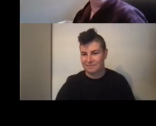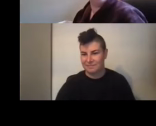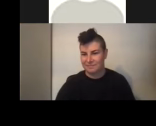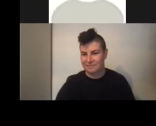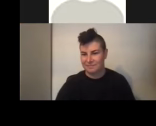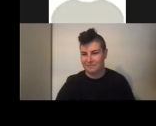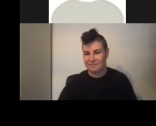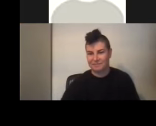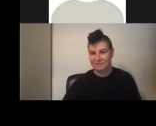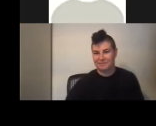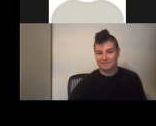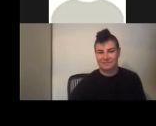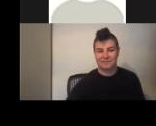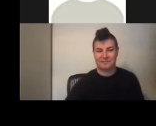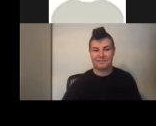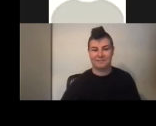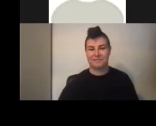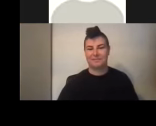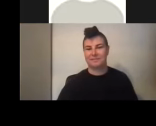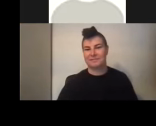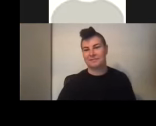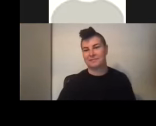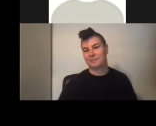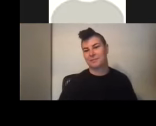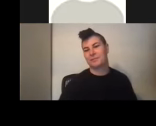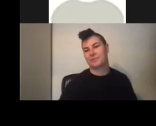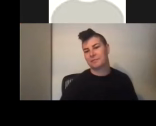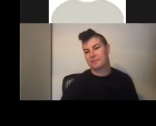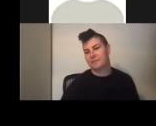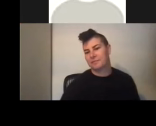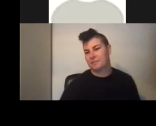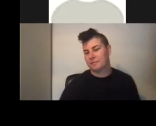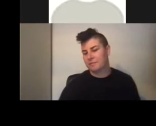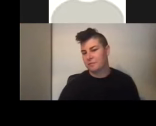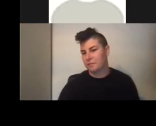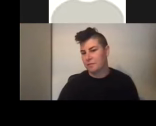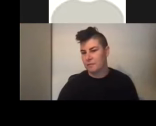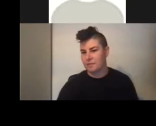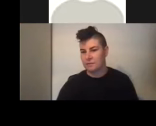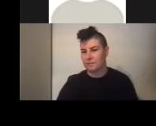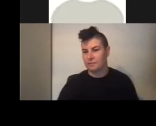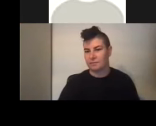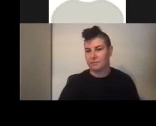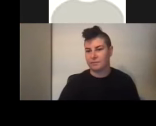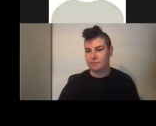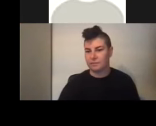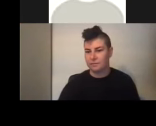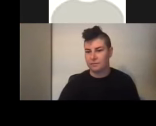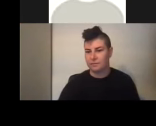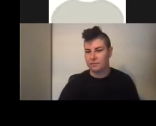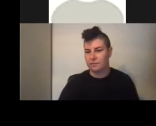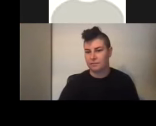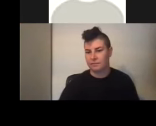You wait politely and to be seated or something, or Yep. Mm-hmm. Yeah. And then what happens?